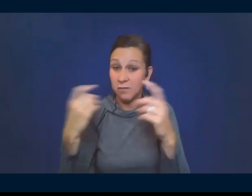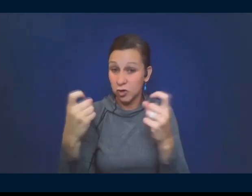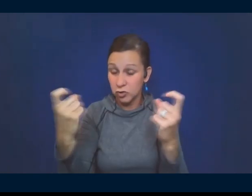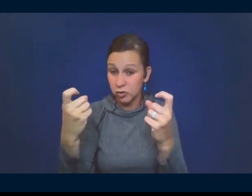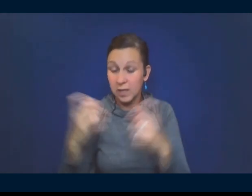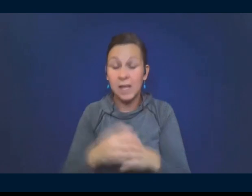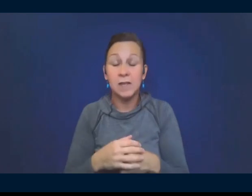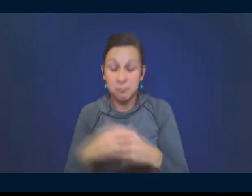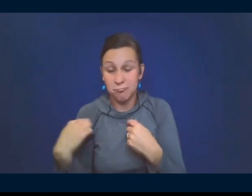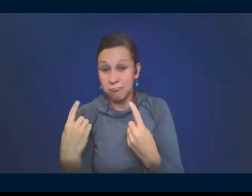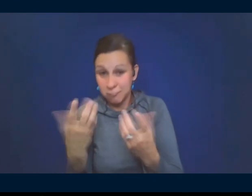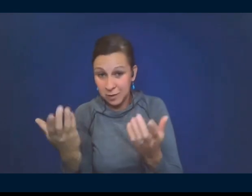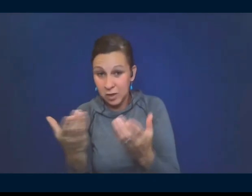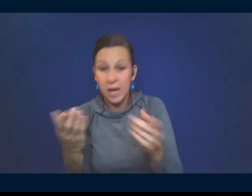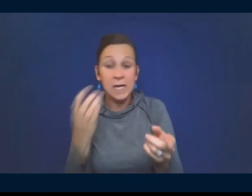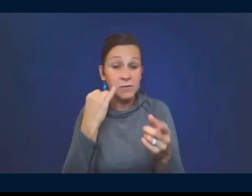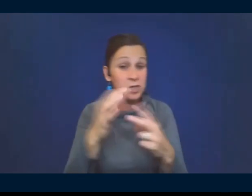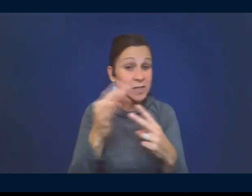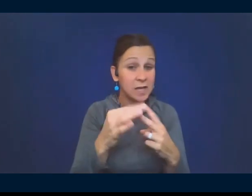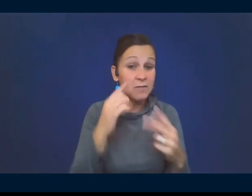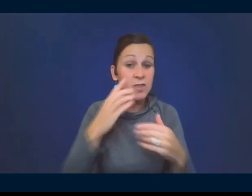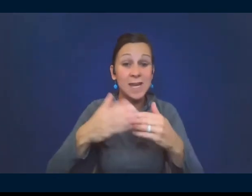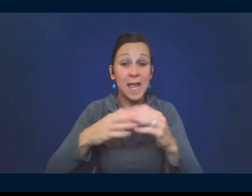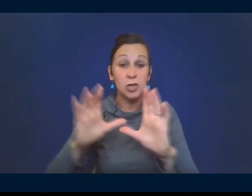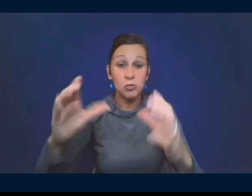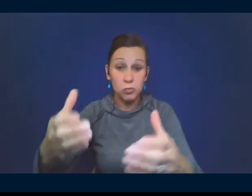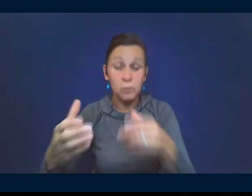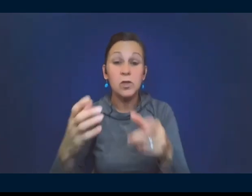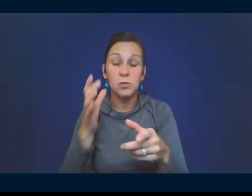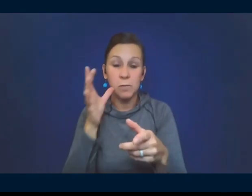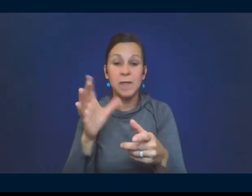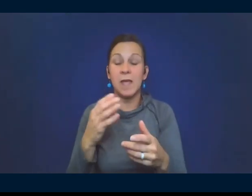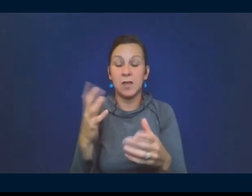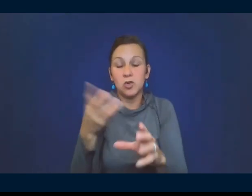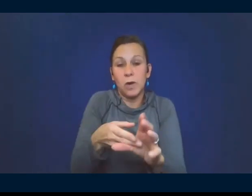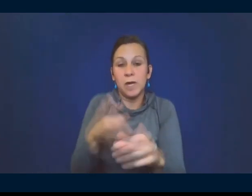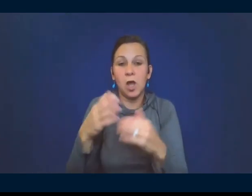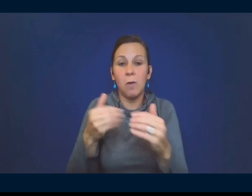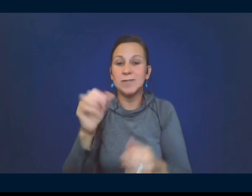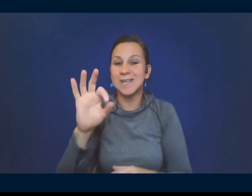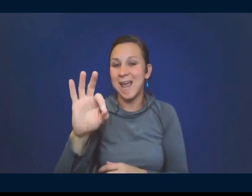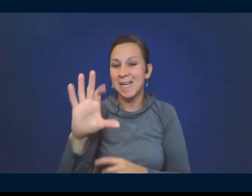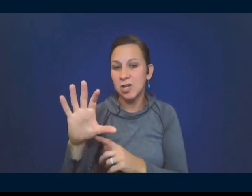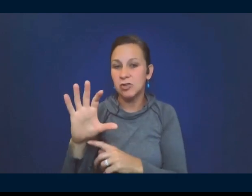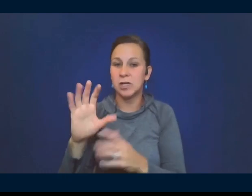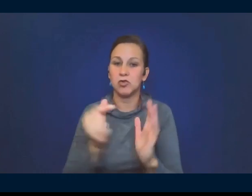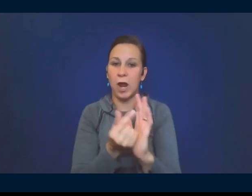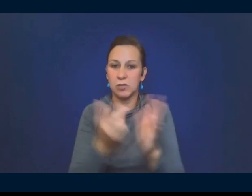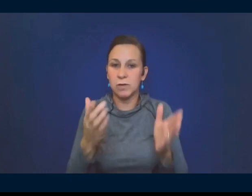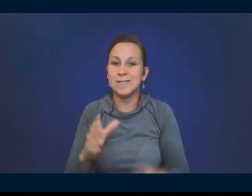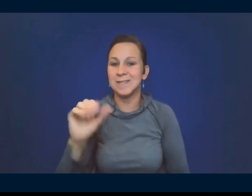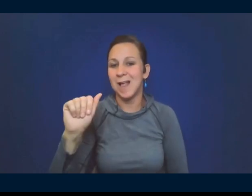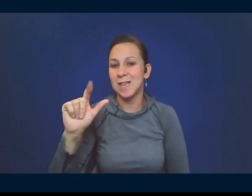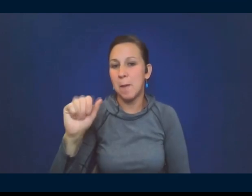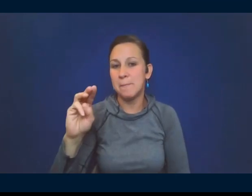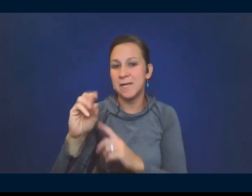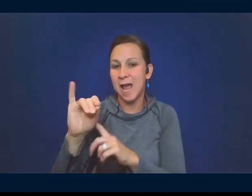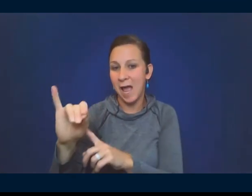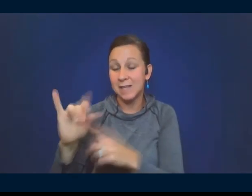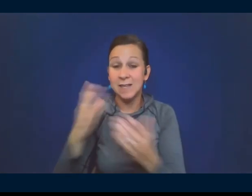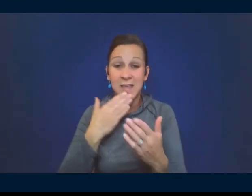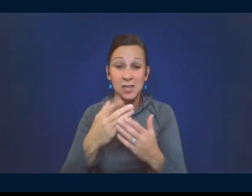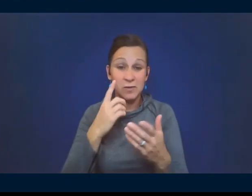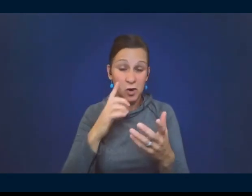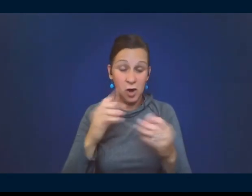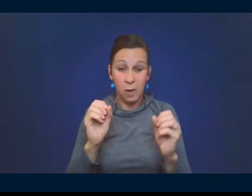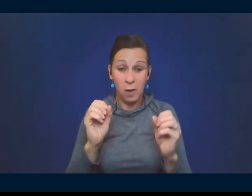that are selected for this next cohort will join almost 900 alumni. So that's very cool. Thank you very much for the opportunity to share this program with you